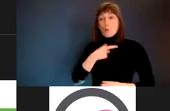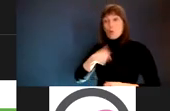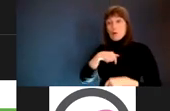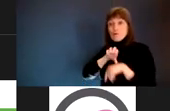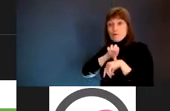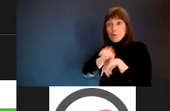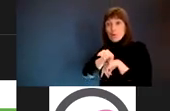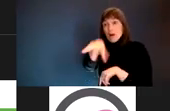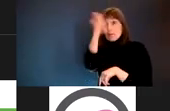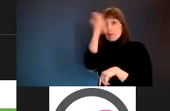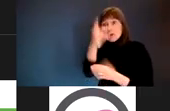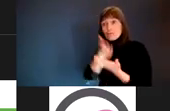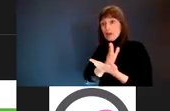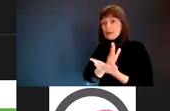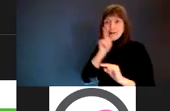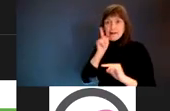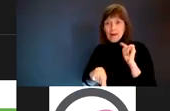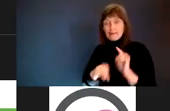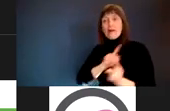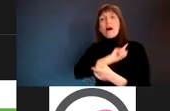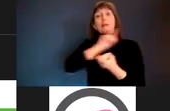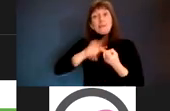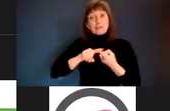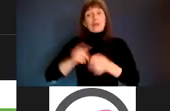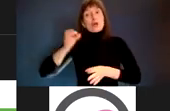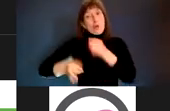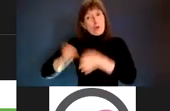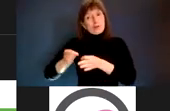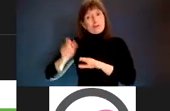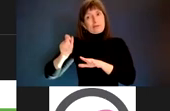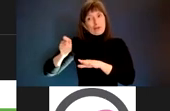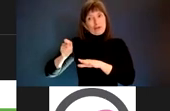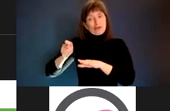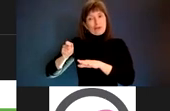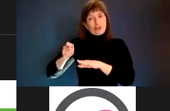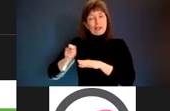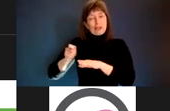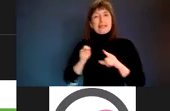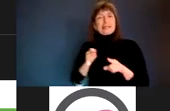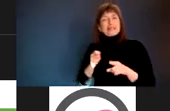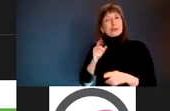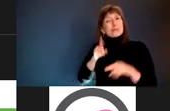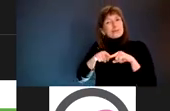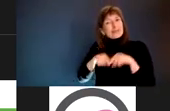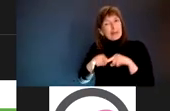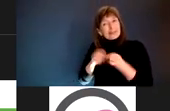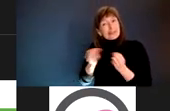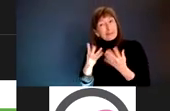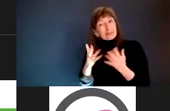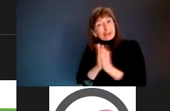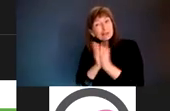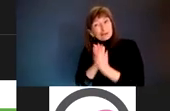person's autonomy. So there's a need sometimes, again, depending on the level of risk, with the right checks and